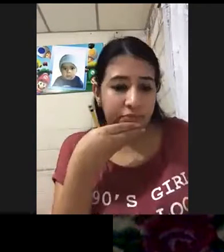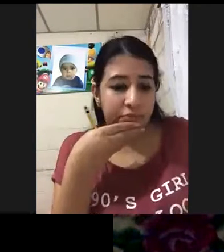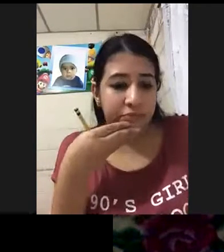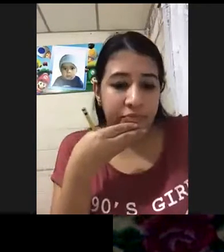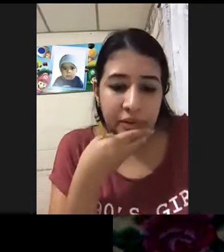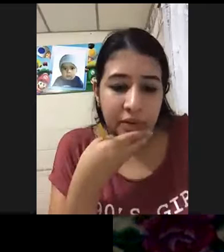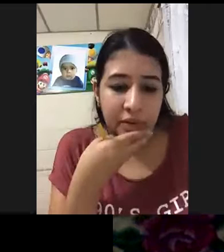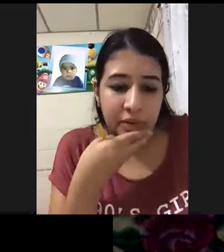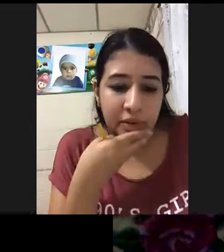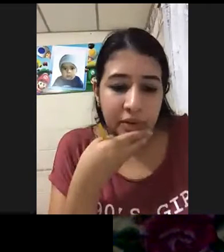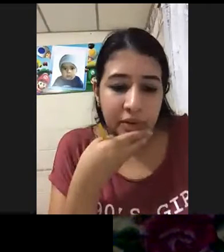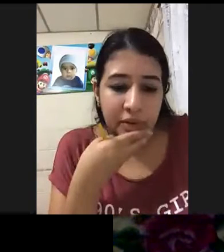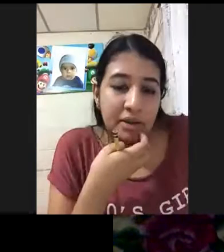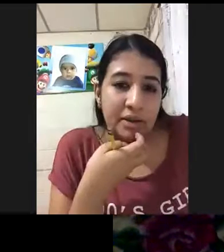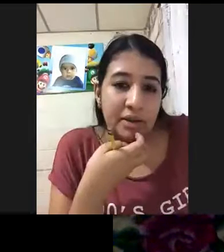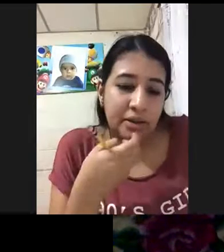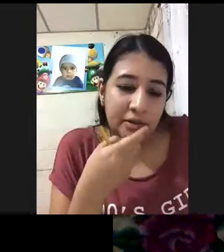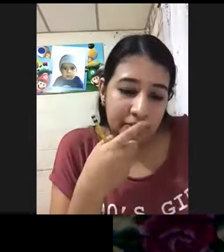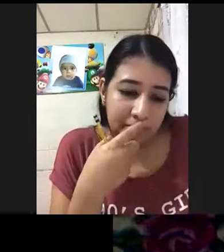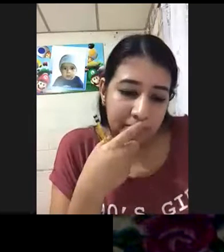No, me falta una de Carlita. Me tengo dos.